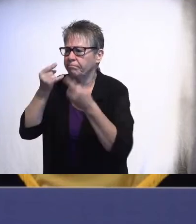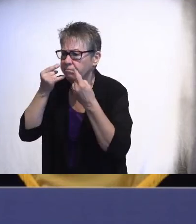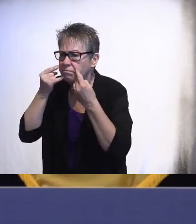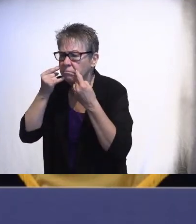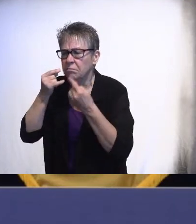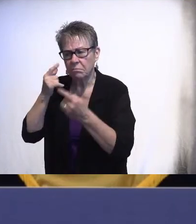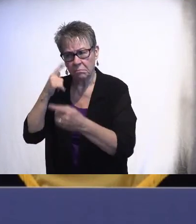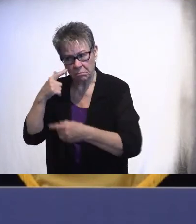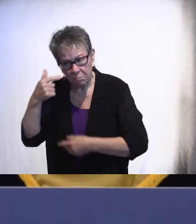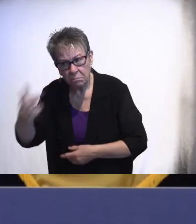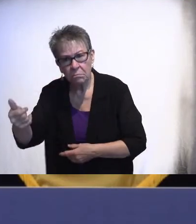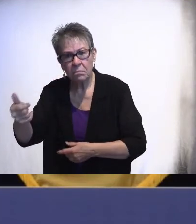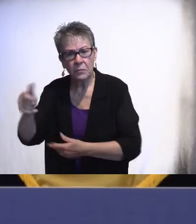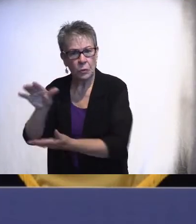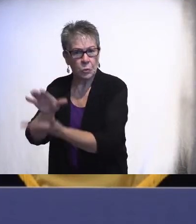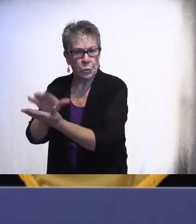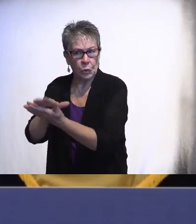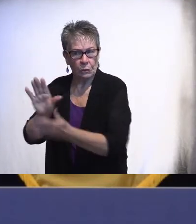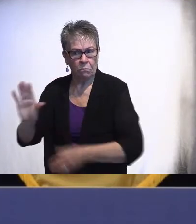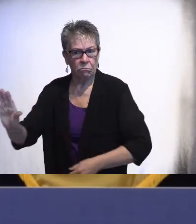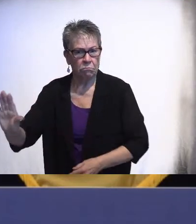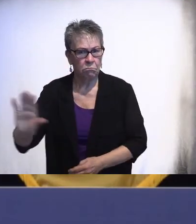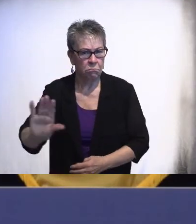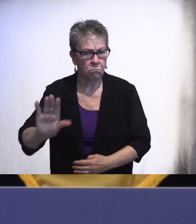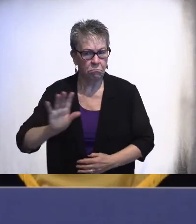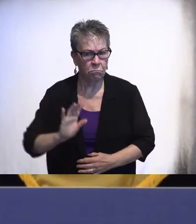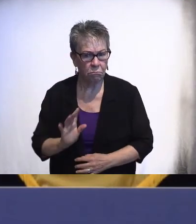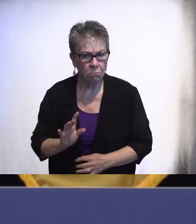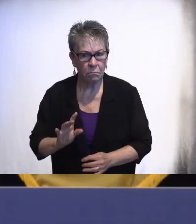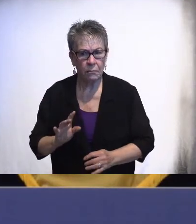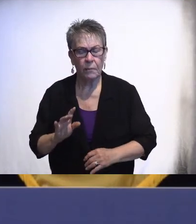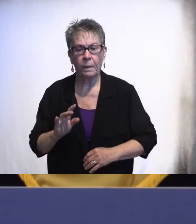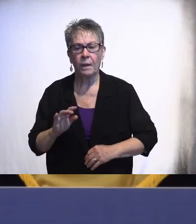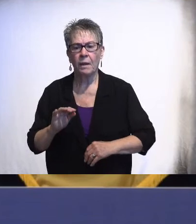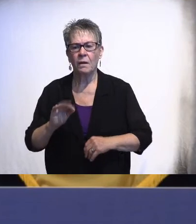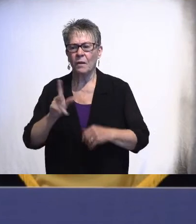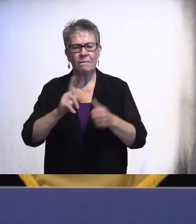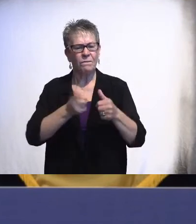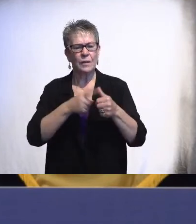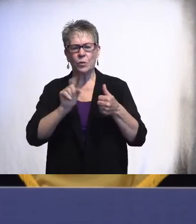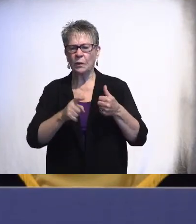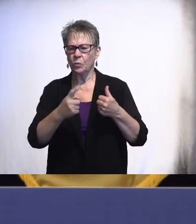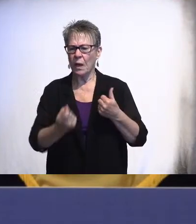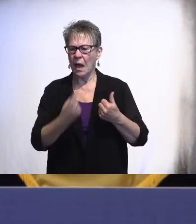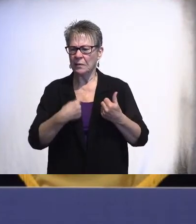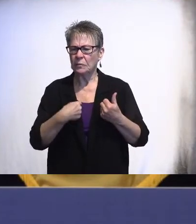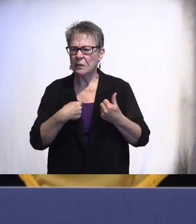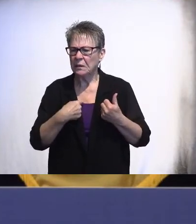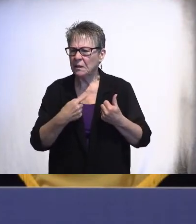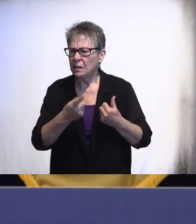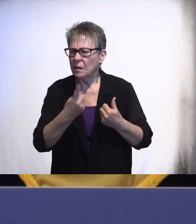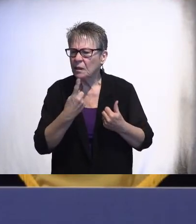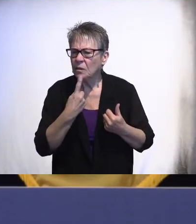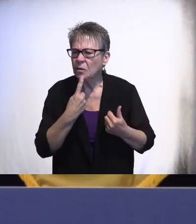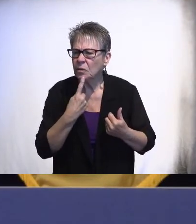Your first question was, what would make you wear a mask, or what? What do you recommend students and staff? Yeah,